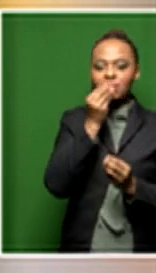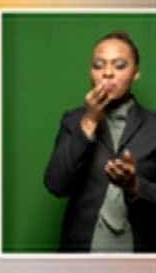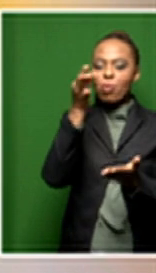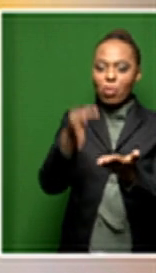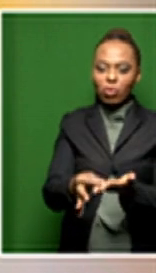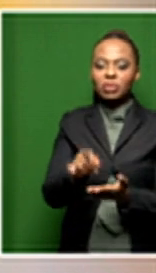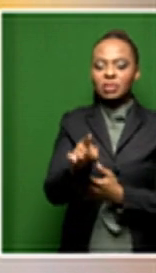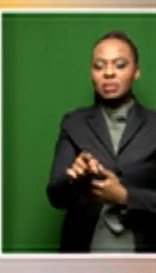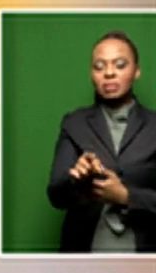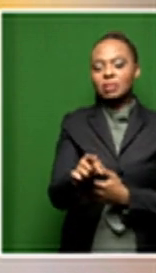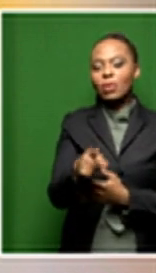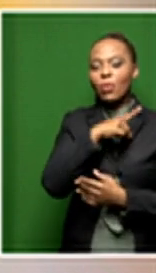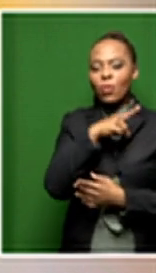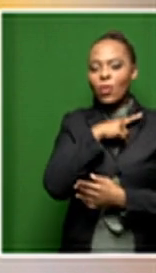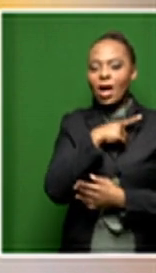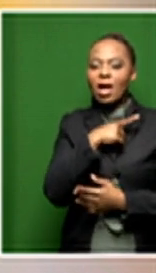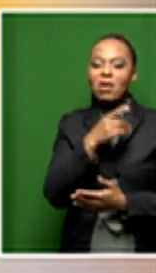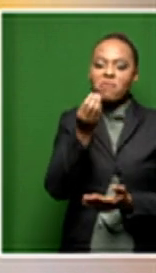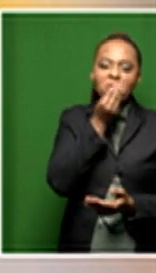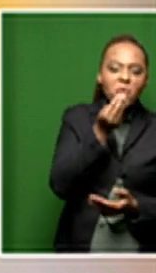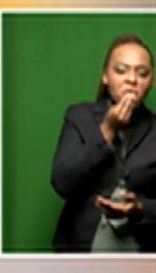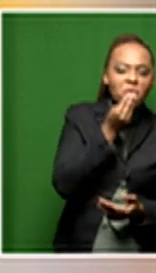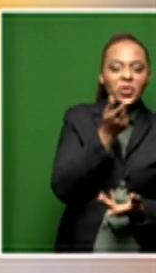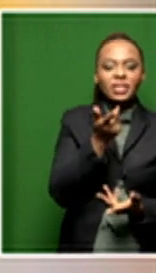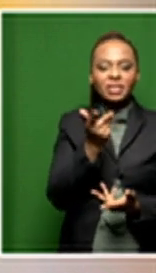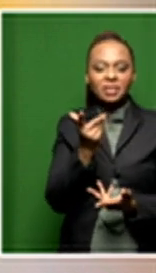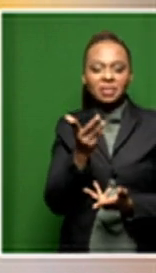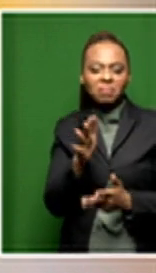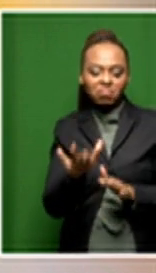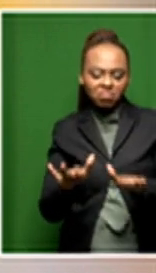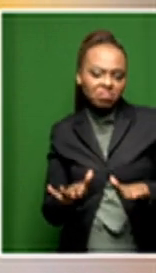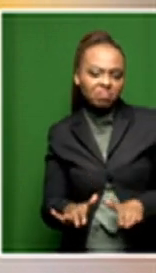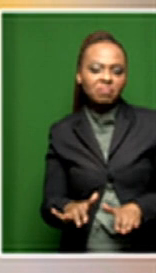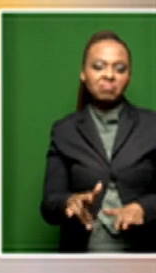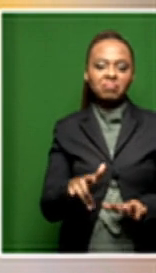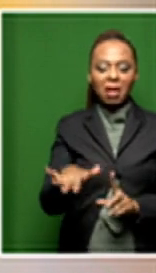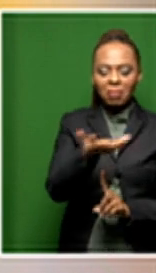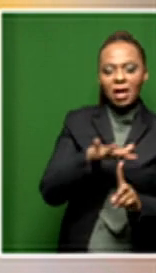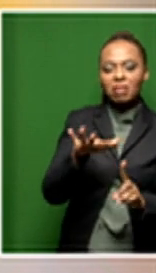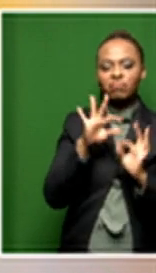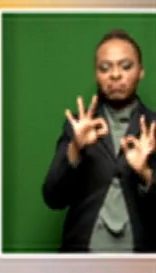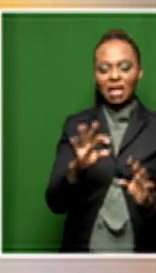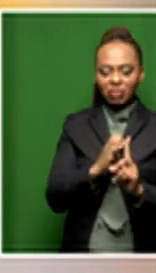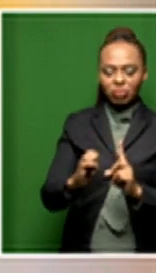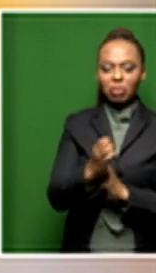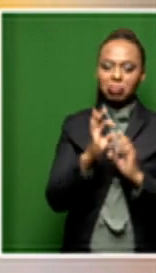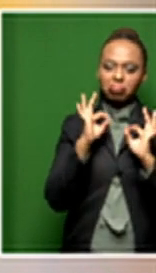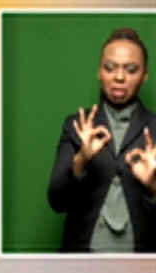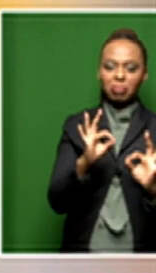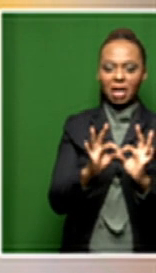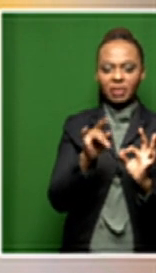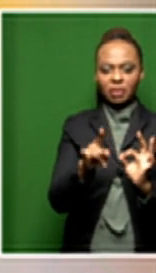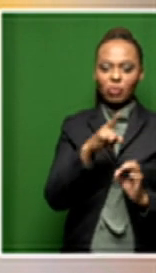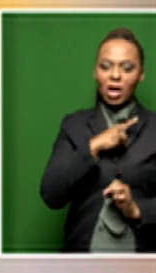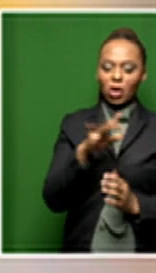proposing because the food and the mood that was set was so perfect. So that's still one of my favorite stories to tell, because